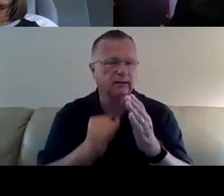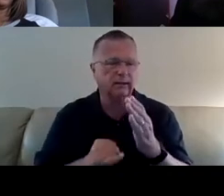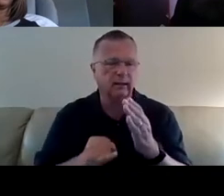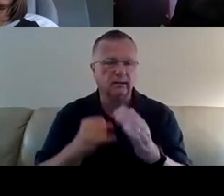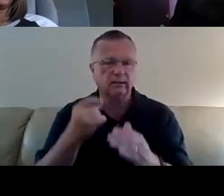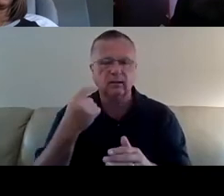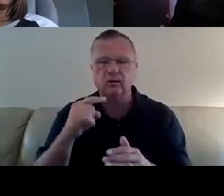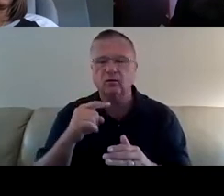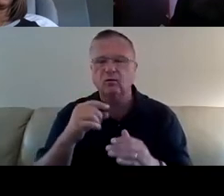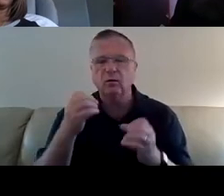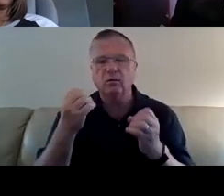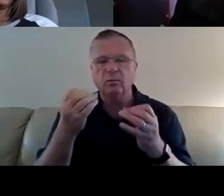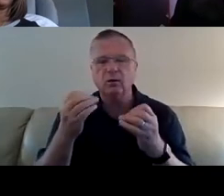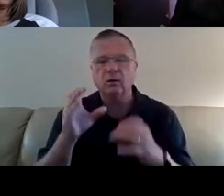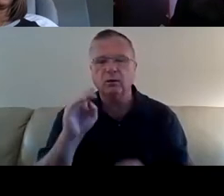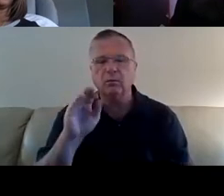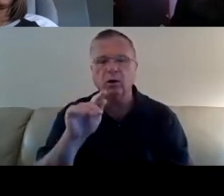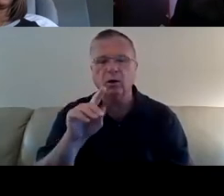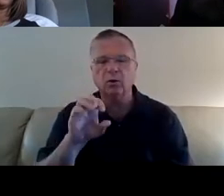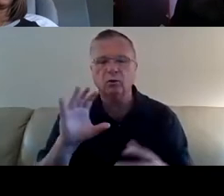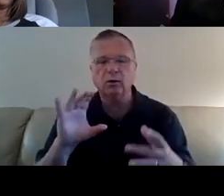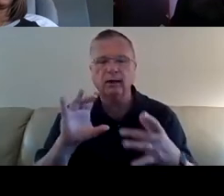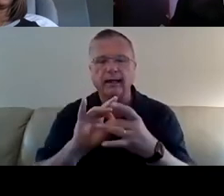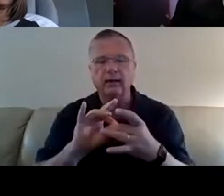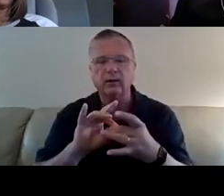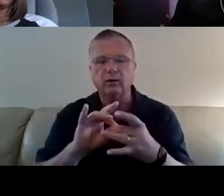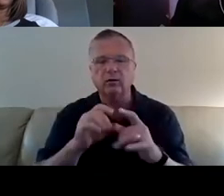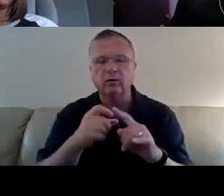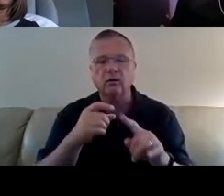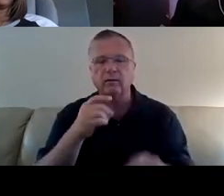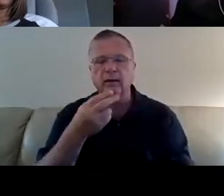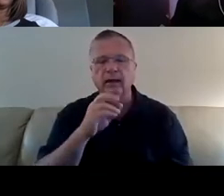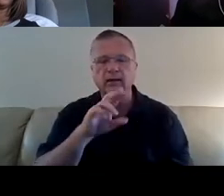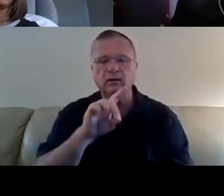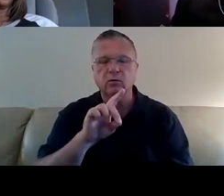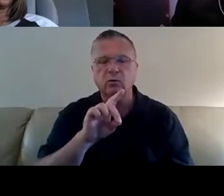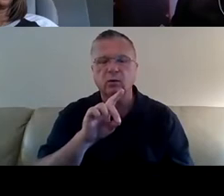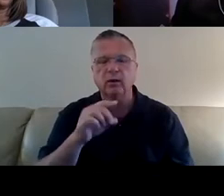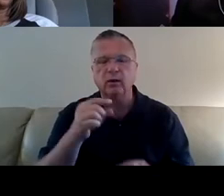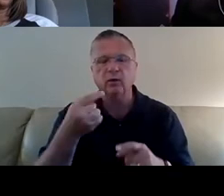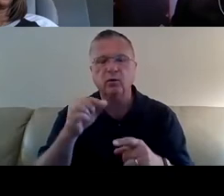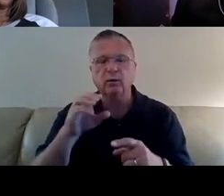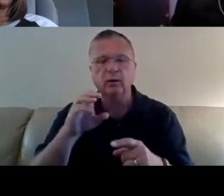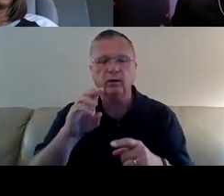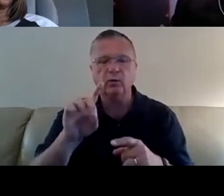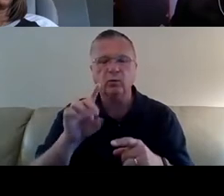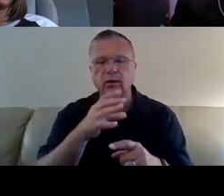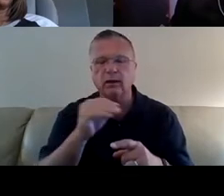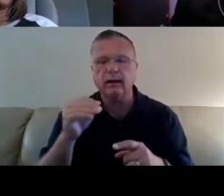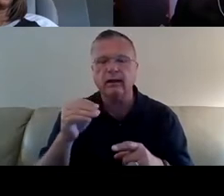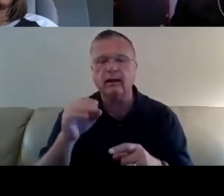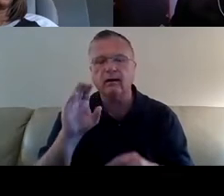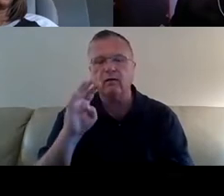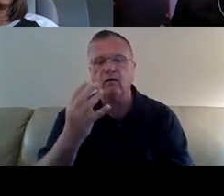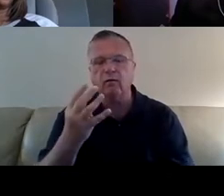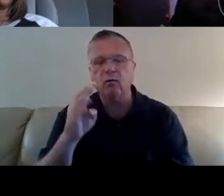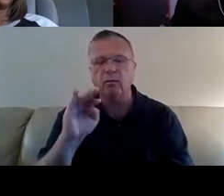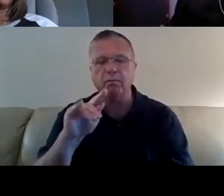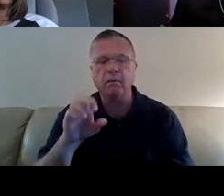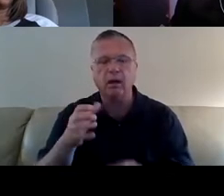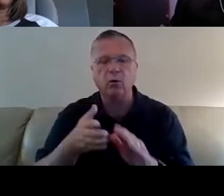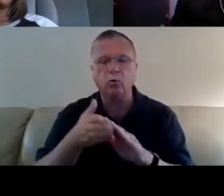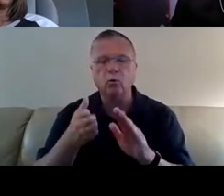new multi-module connection of Hazelwood, Greenfield, and 4 Mile Run with Oakland, which will support